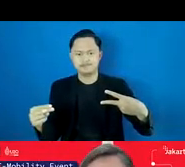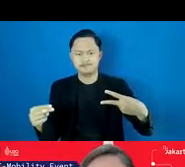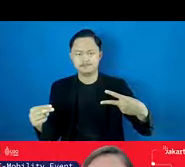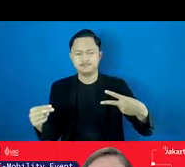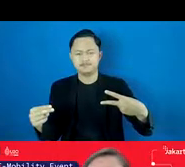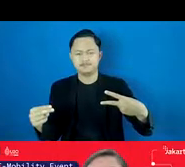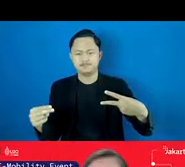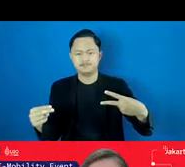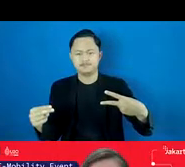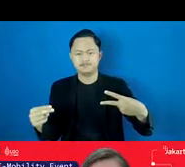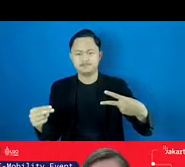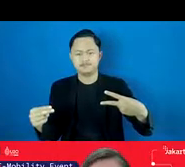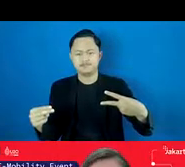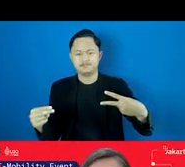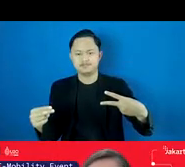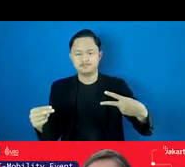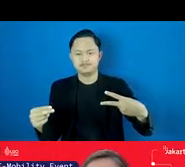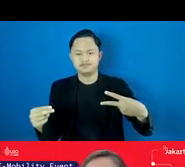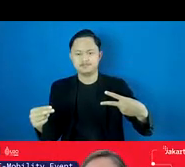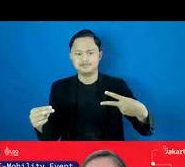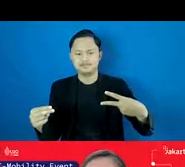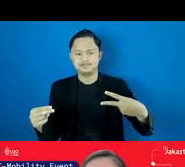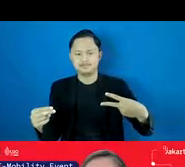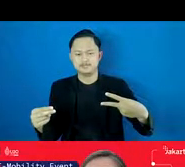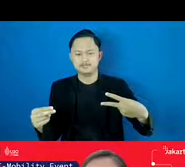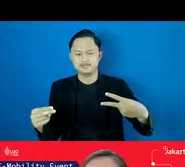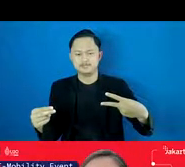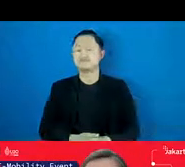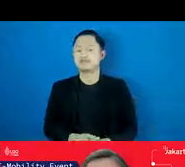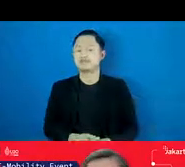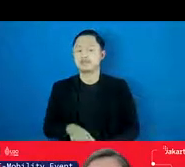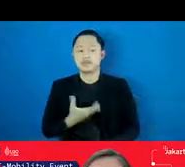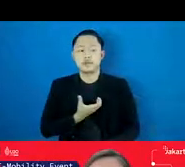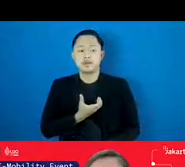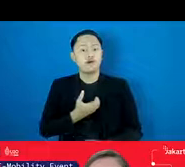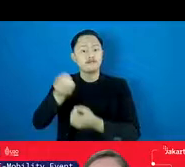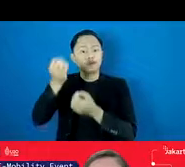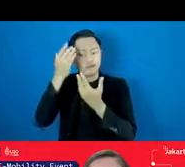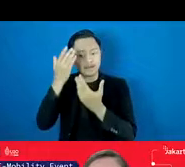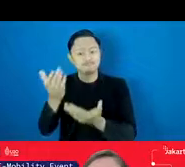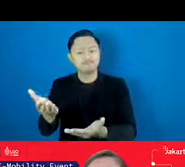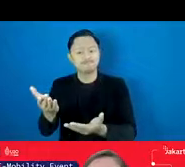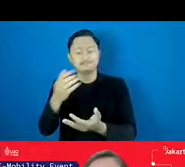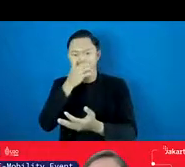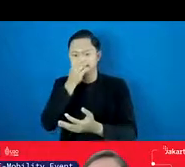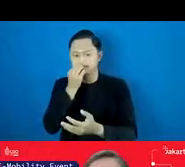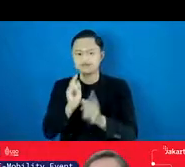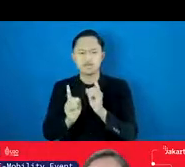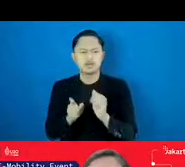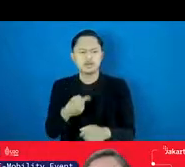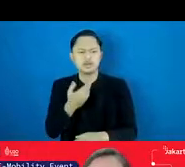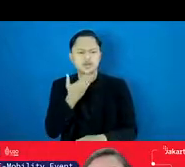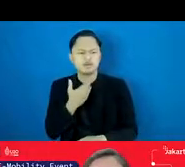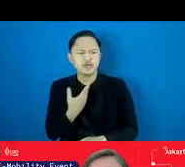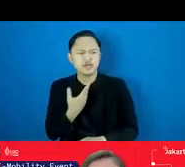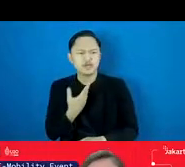you would like to listen to the Indonesian interpretation. And we'd like to also inform you that we have the JBI,